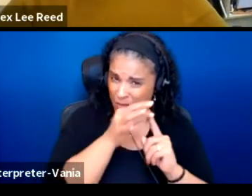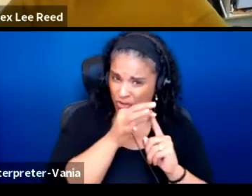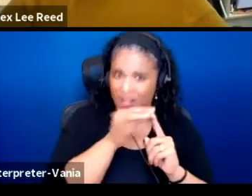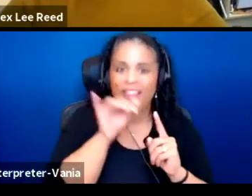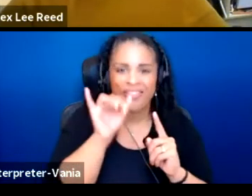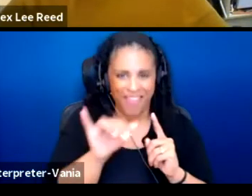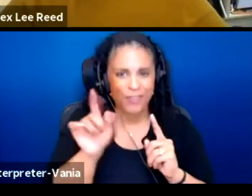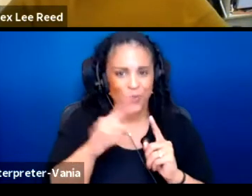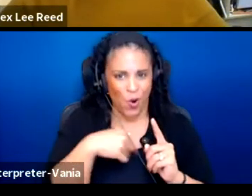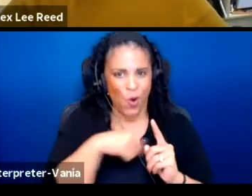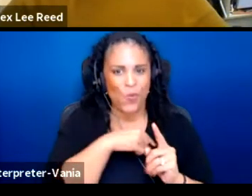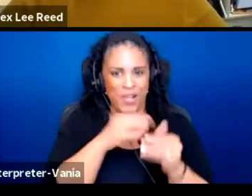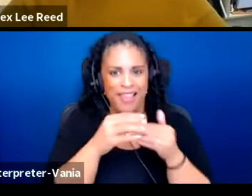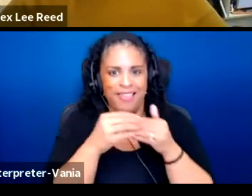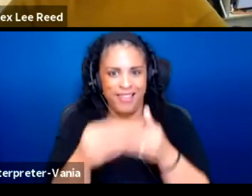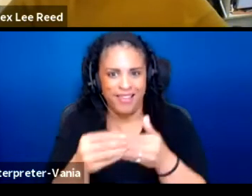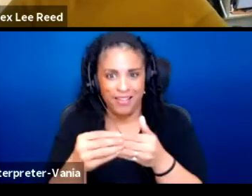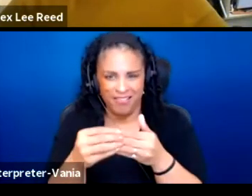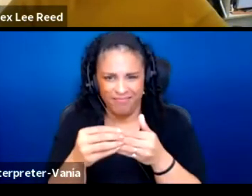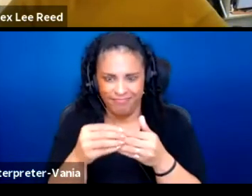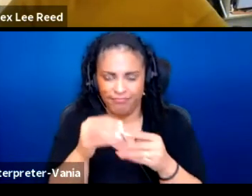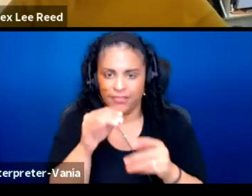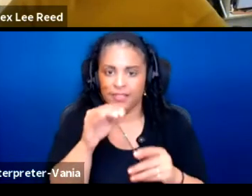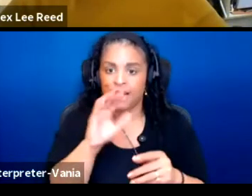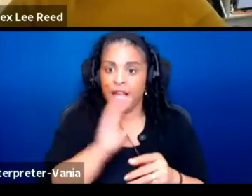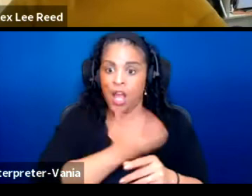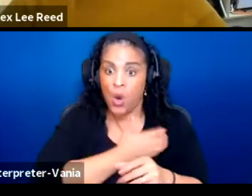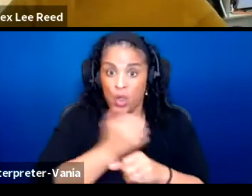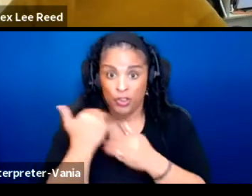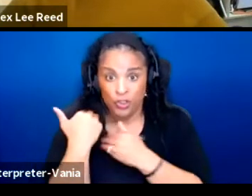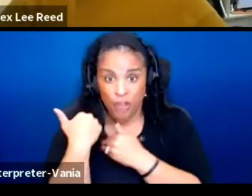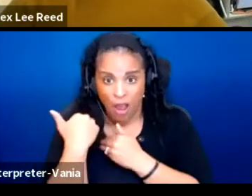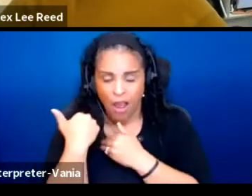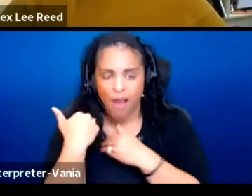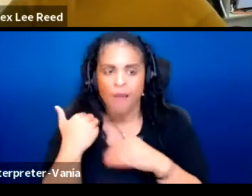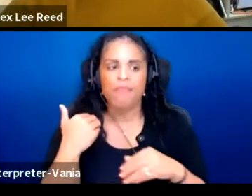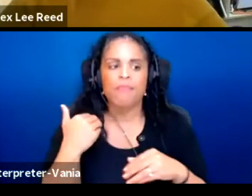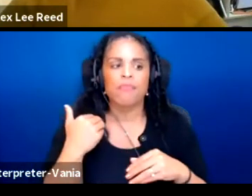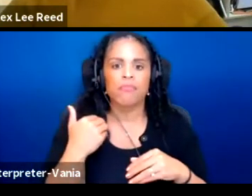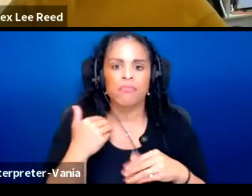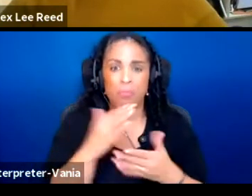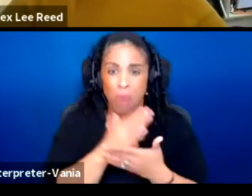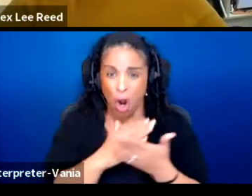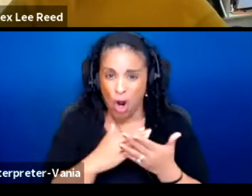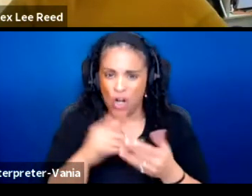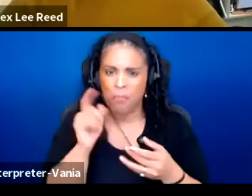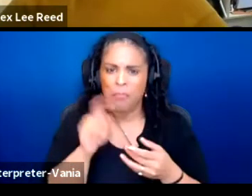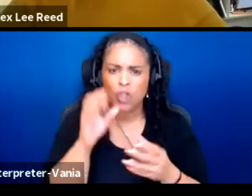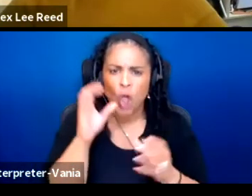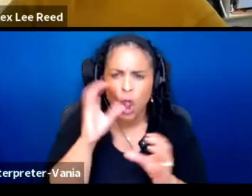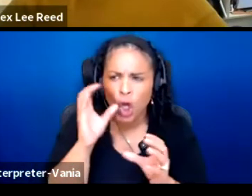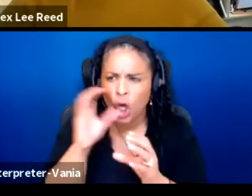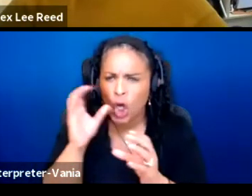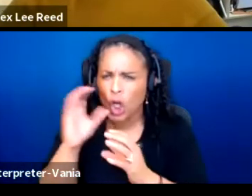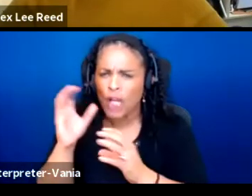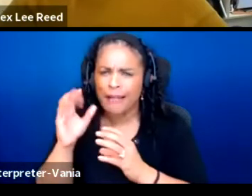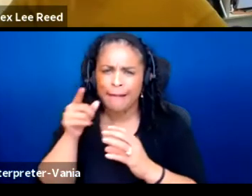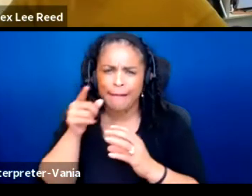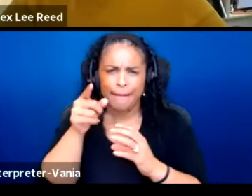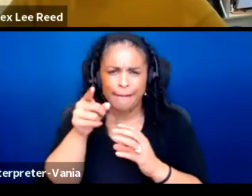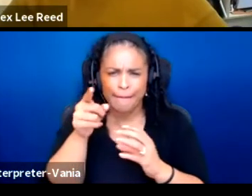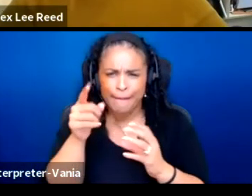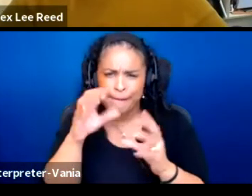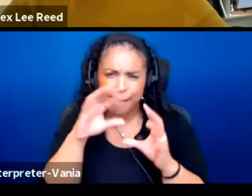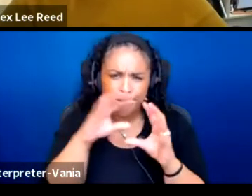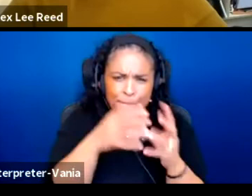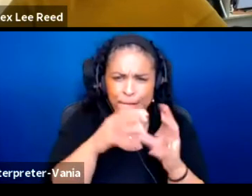lead. I think our job is partly to go out and look and explore and catalog and be